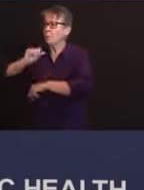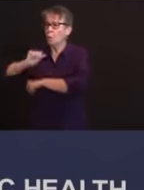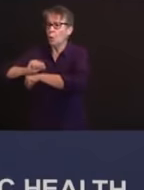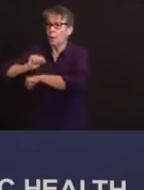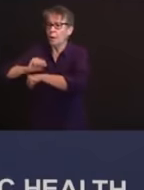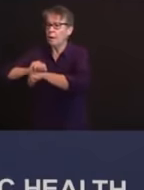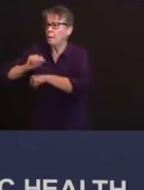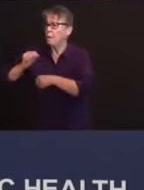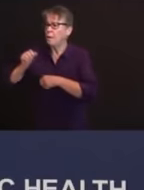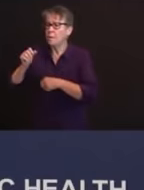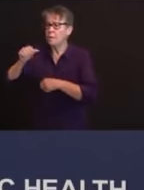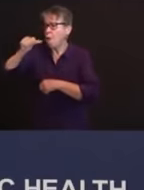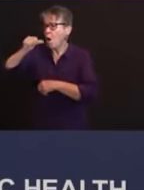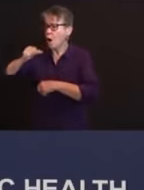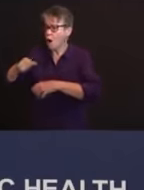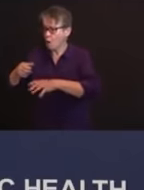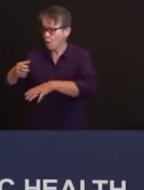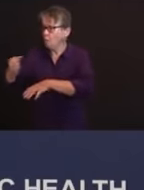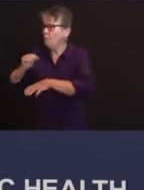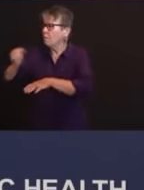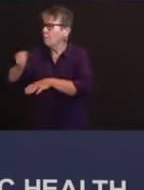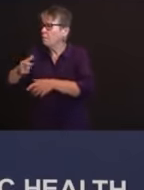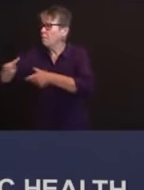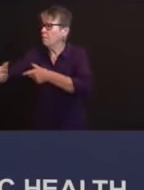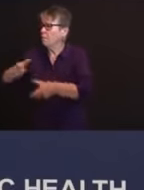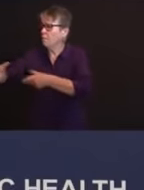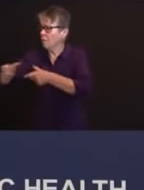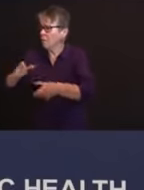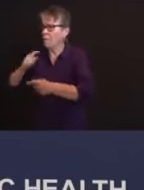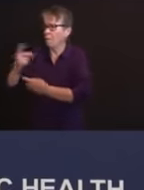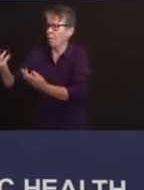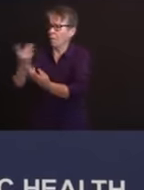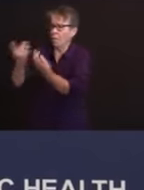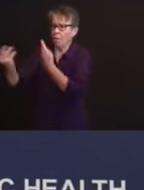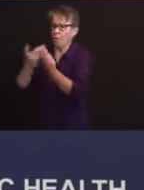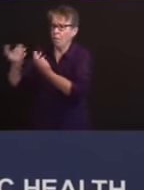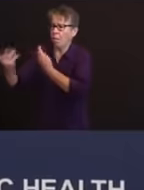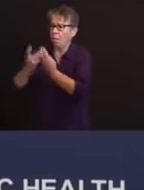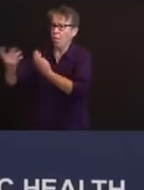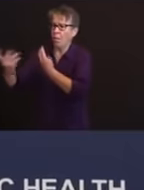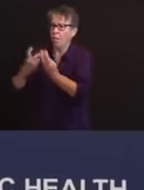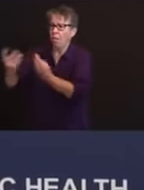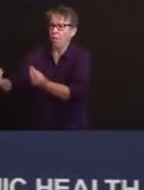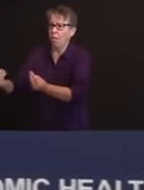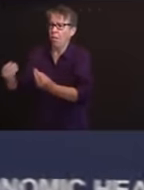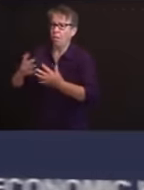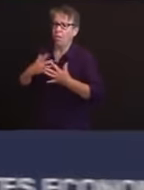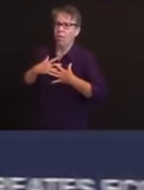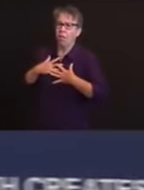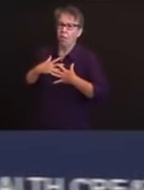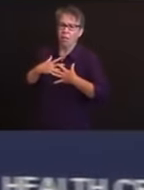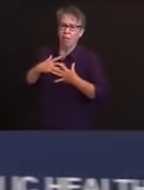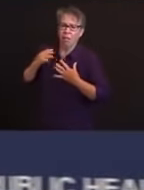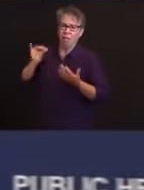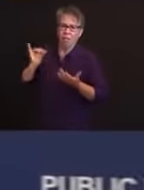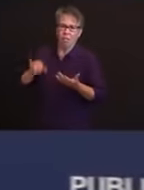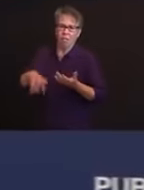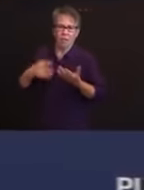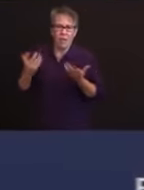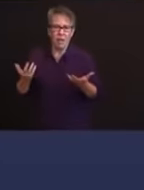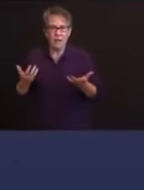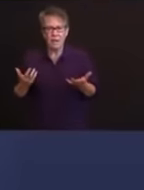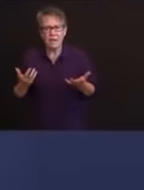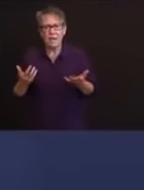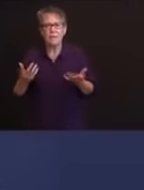lateral at the same level. And anything you want to add to that, or Ed? Yeah, I wish we could tell you specifically